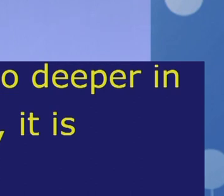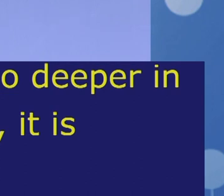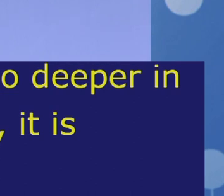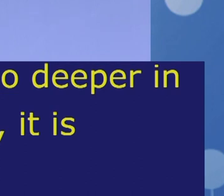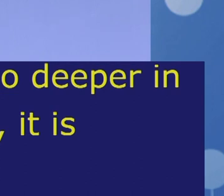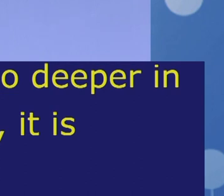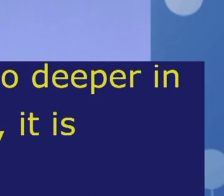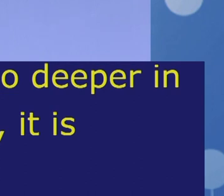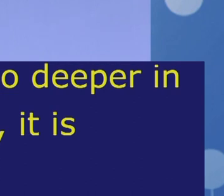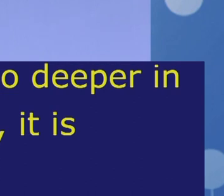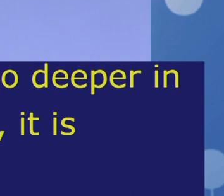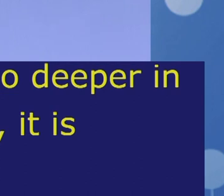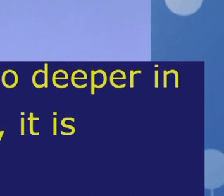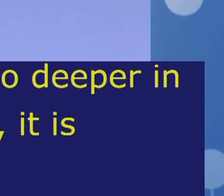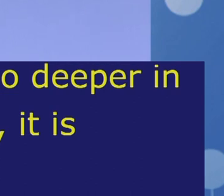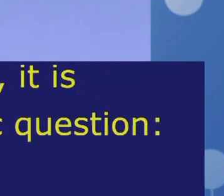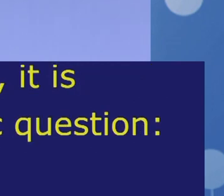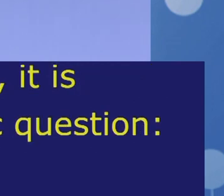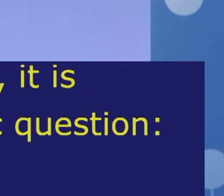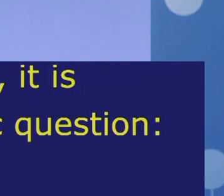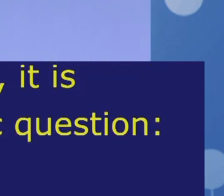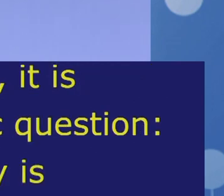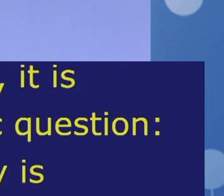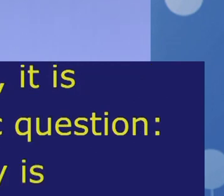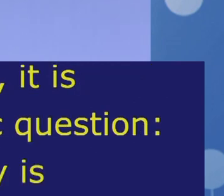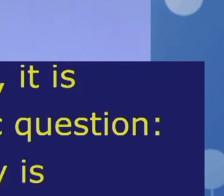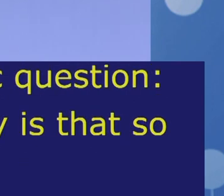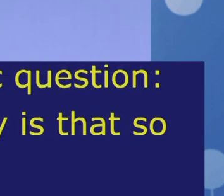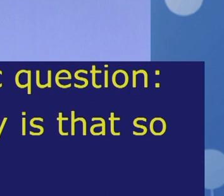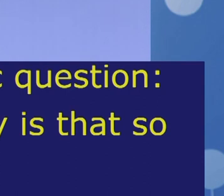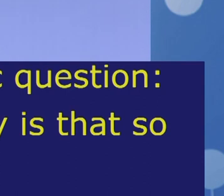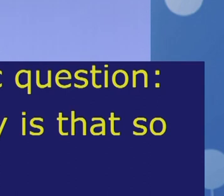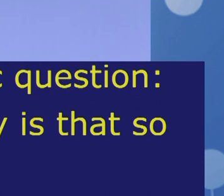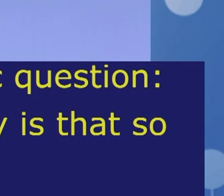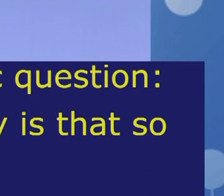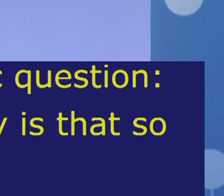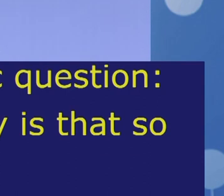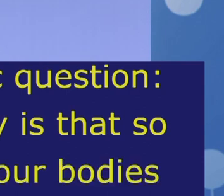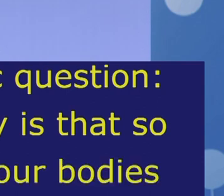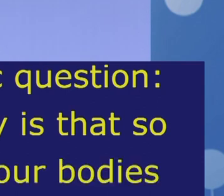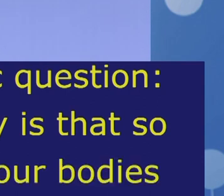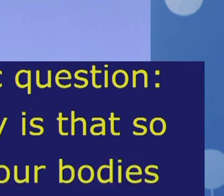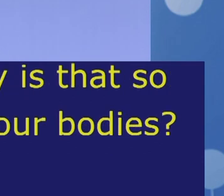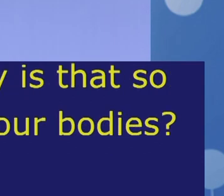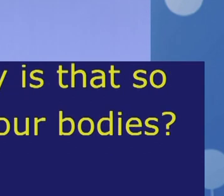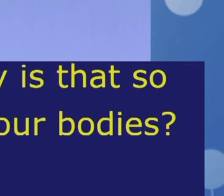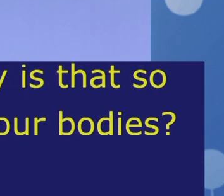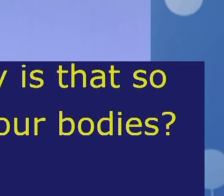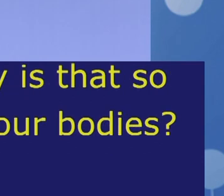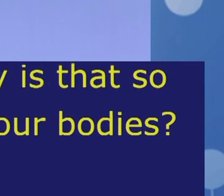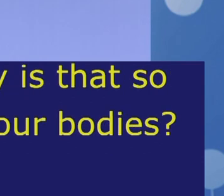is music and sounds, why is that so important for us humans and for our bodies? Why is it relevant? Well,